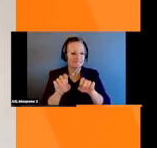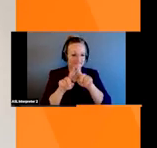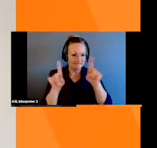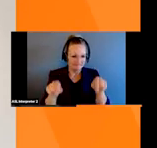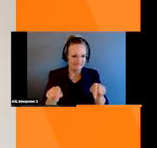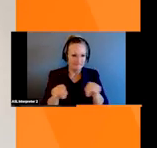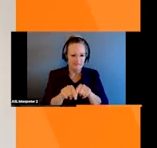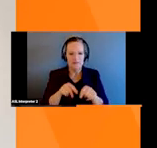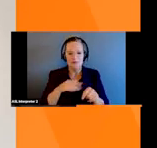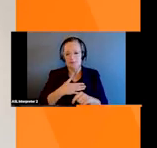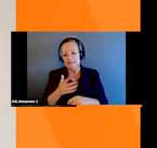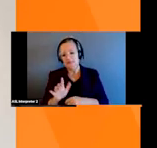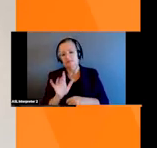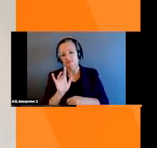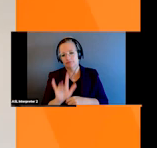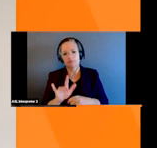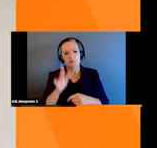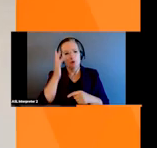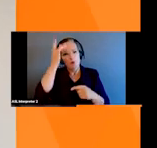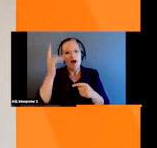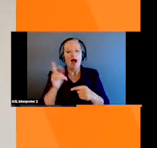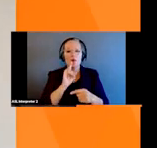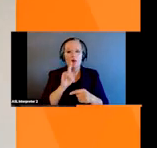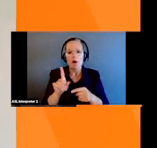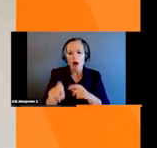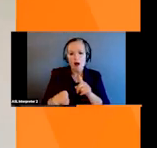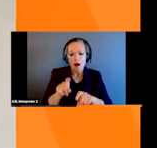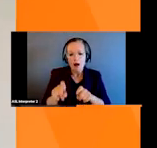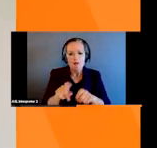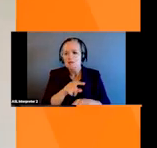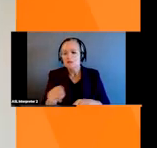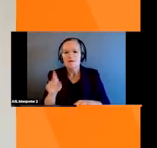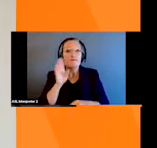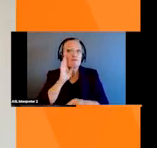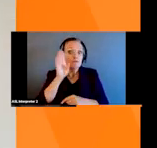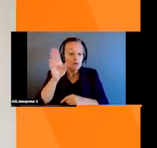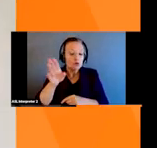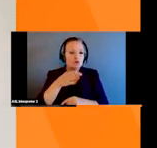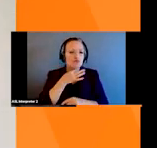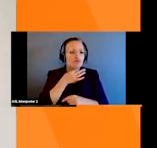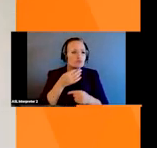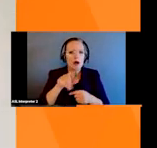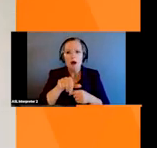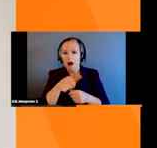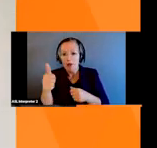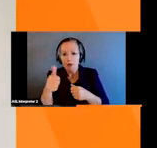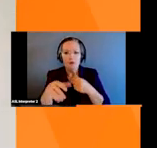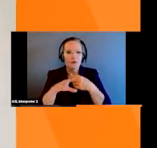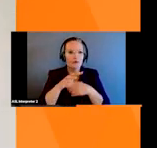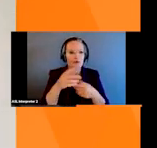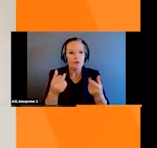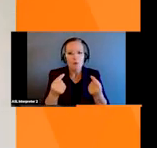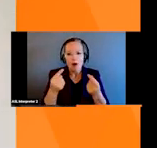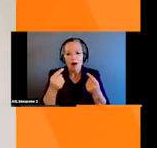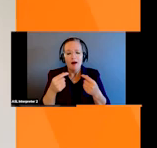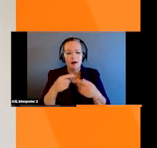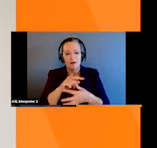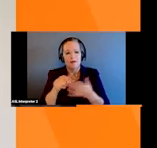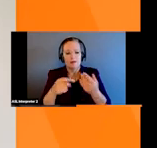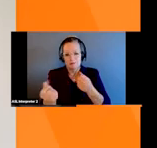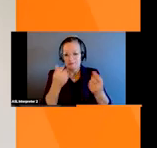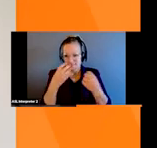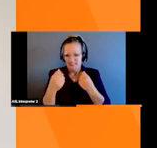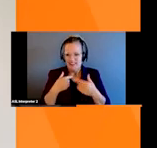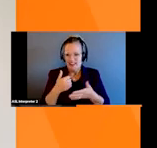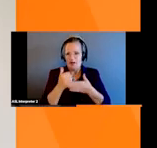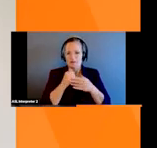really rely on your answers. And I just wanted to say thank you again to Matthew. Thank you to our ASL